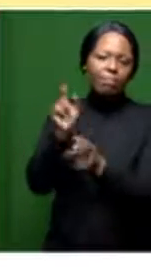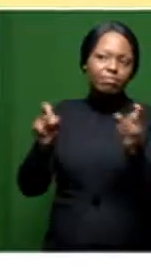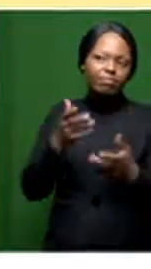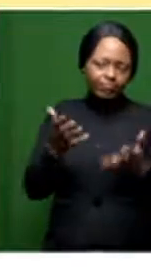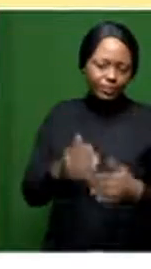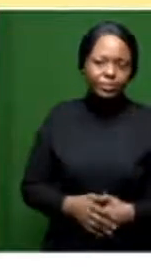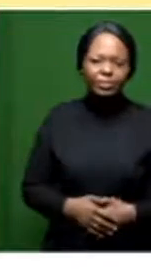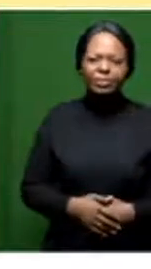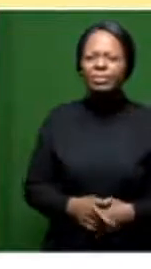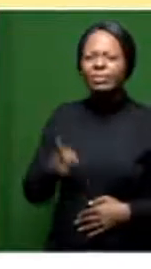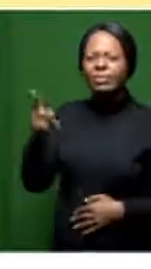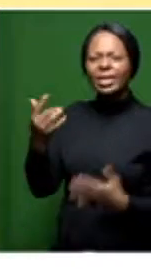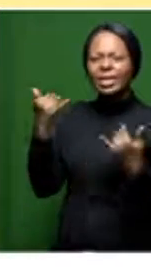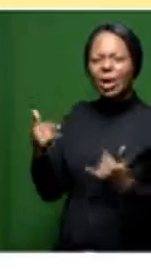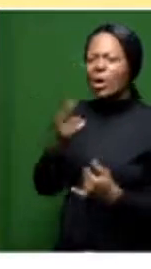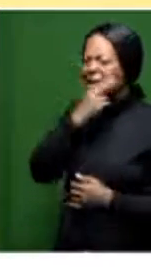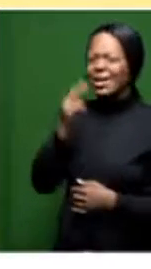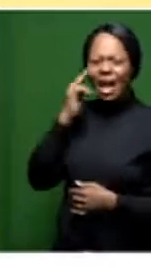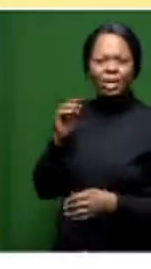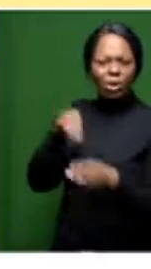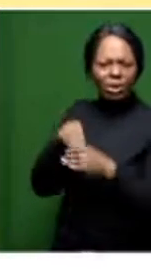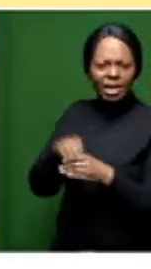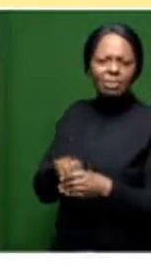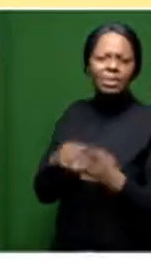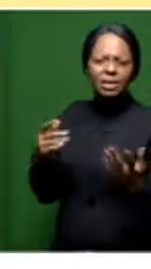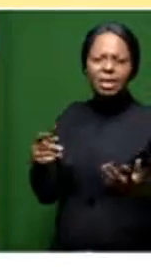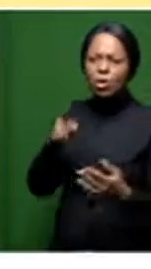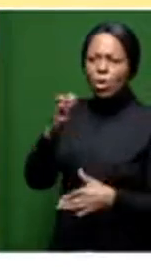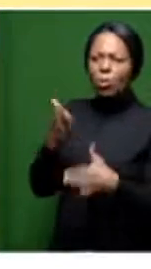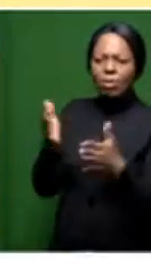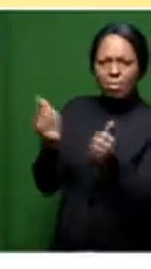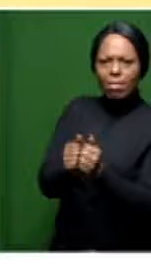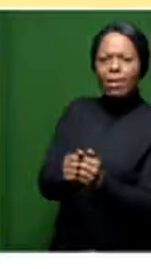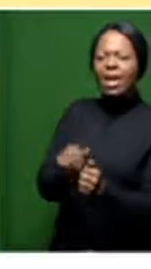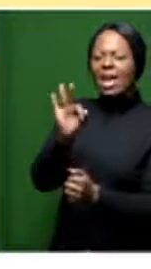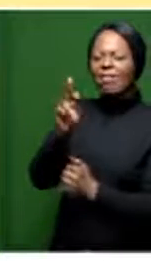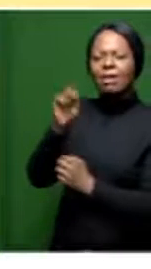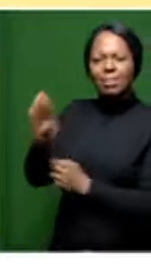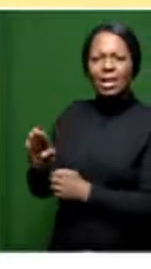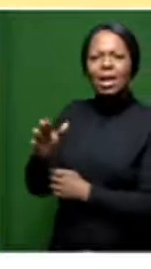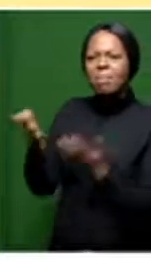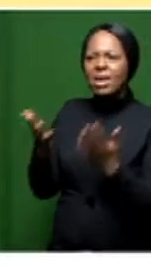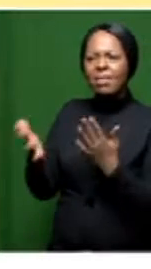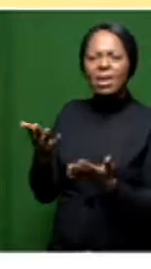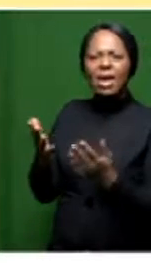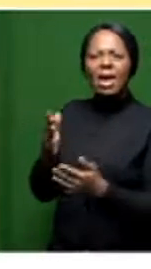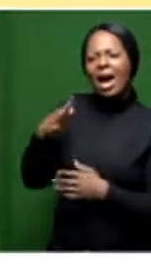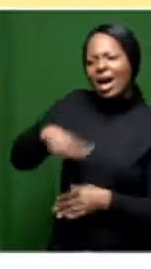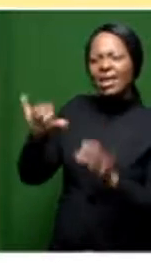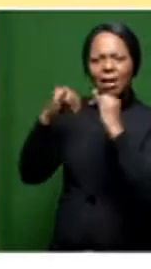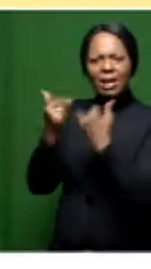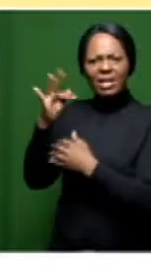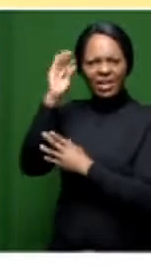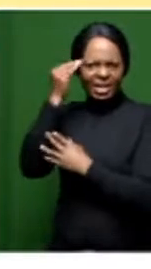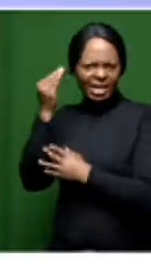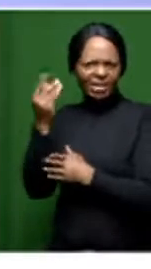this, nice concept, you're working with F&B, but for the other companies to buy in and be part of You mean the security company? Yeah.